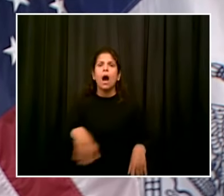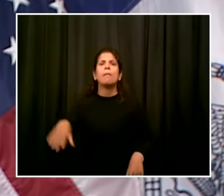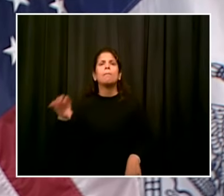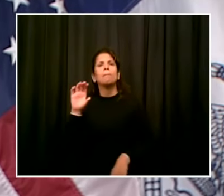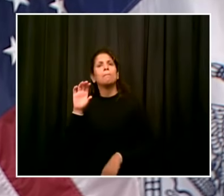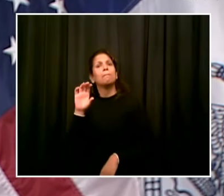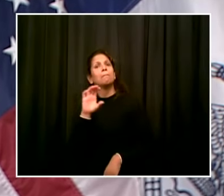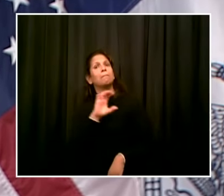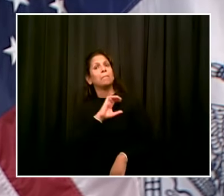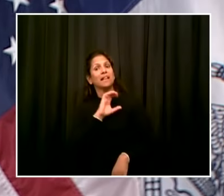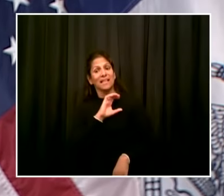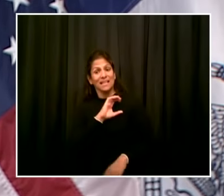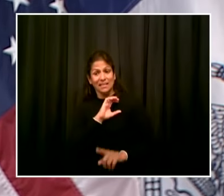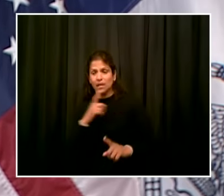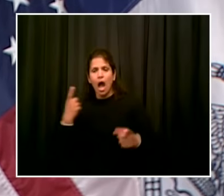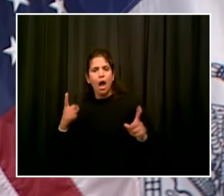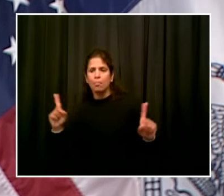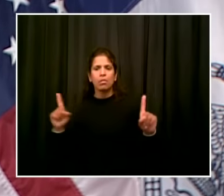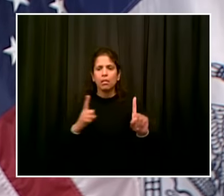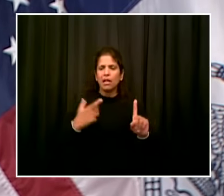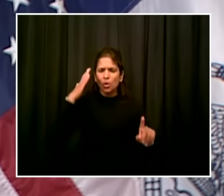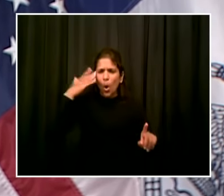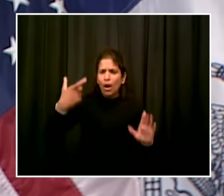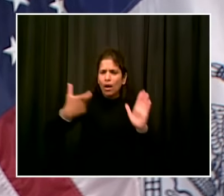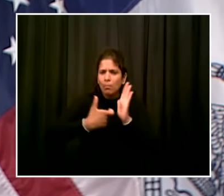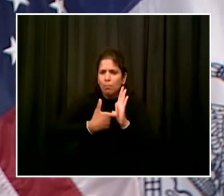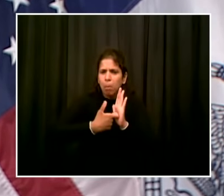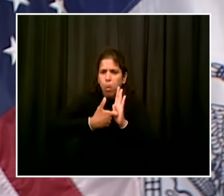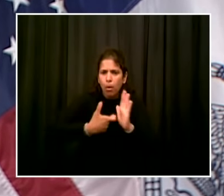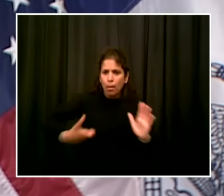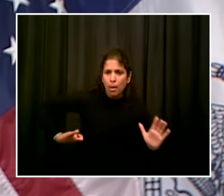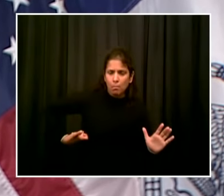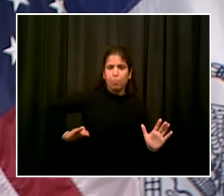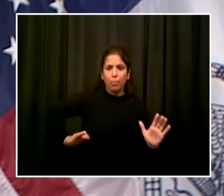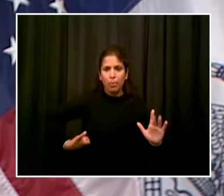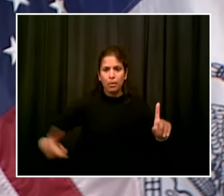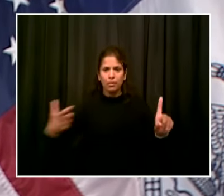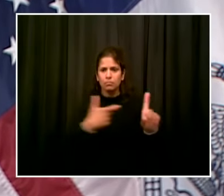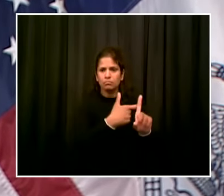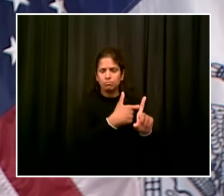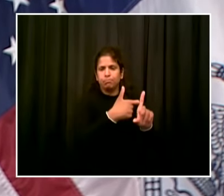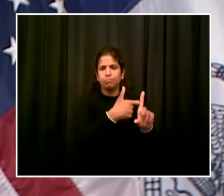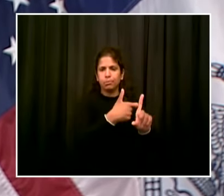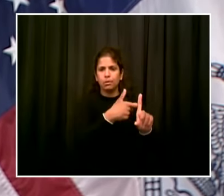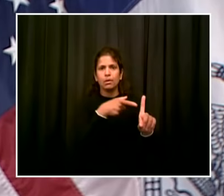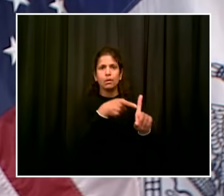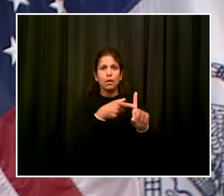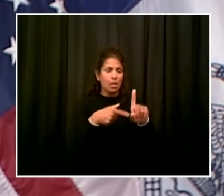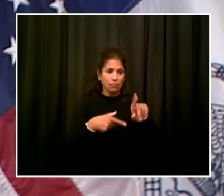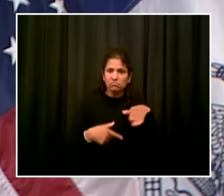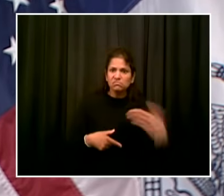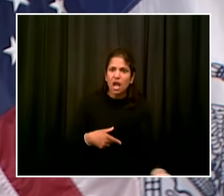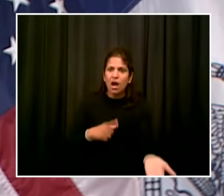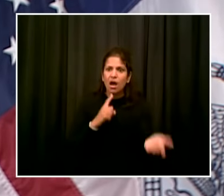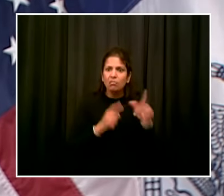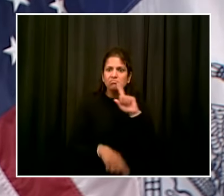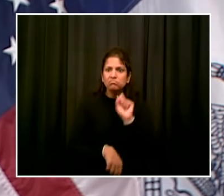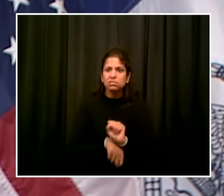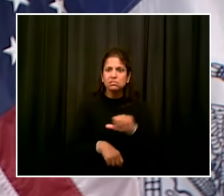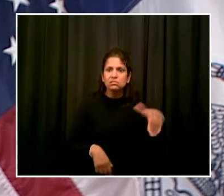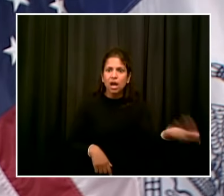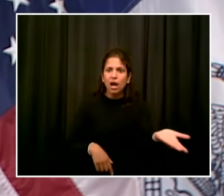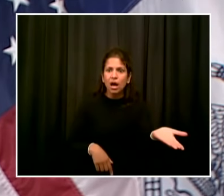month. The reason they are providing for why they haven't met that new 2-week deadline